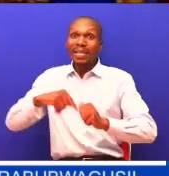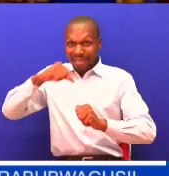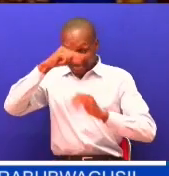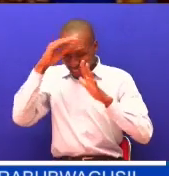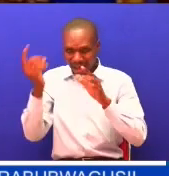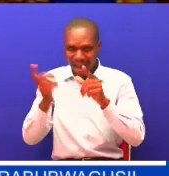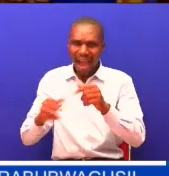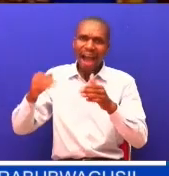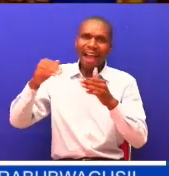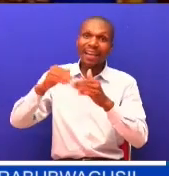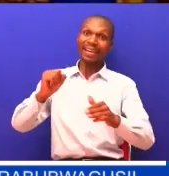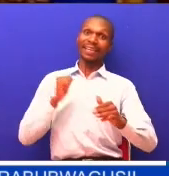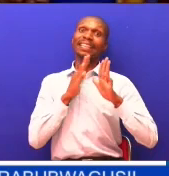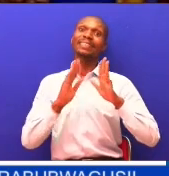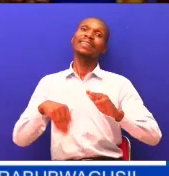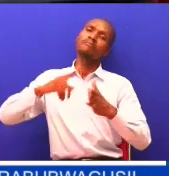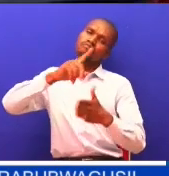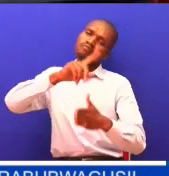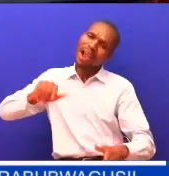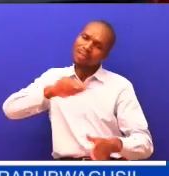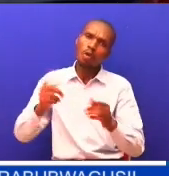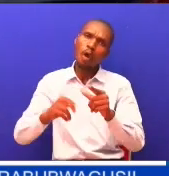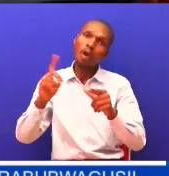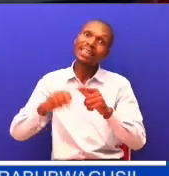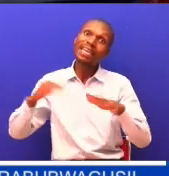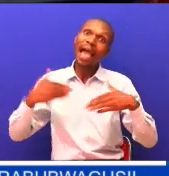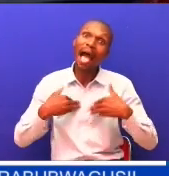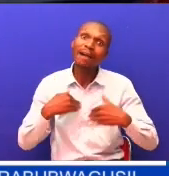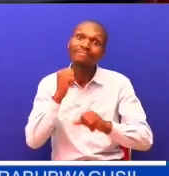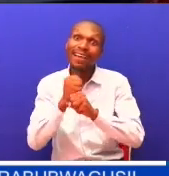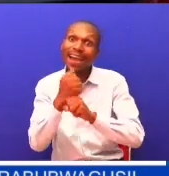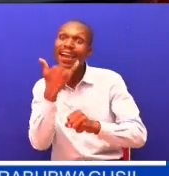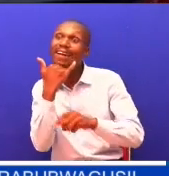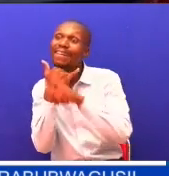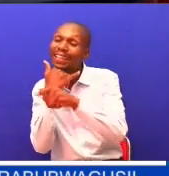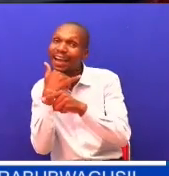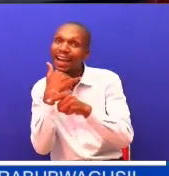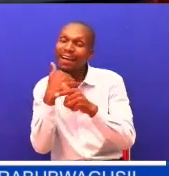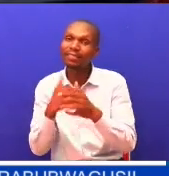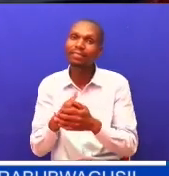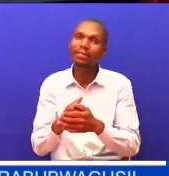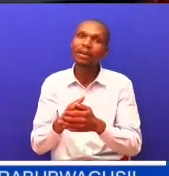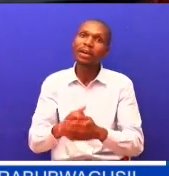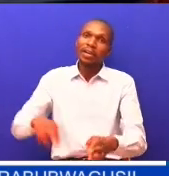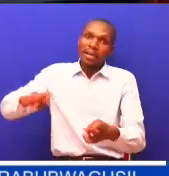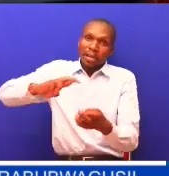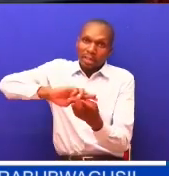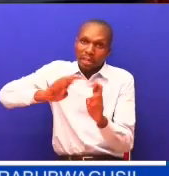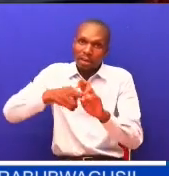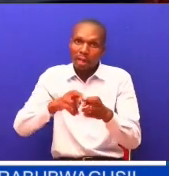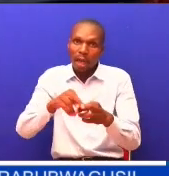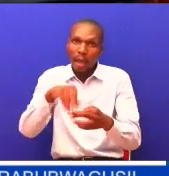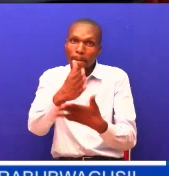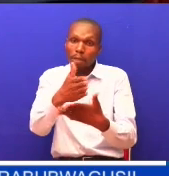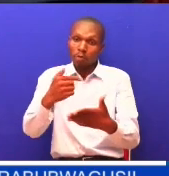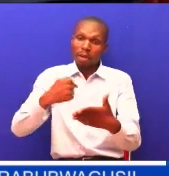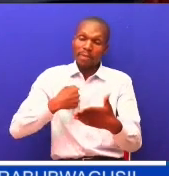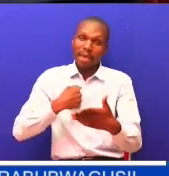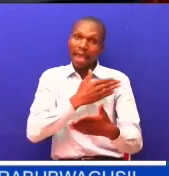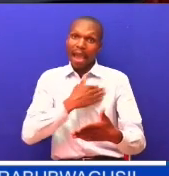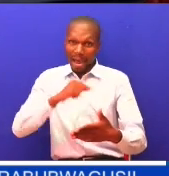mnabo SNT ya tuku terete are na komonyora na mamocho. The relationship between me and my governor